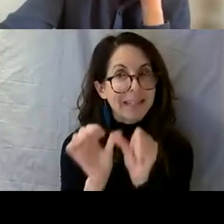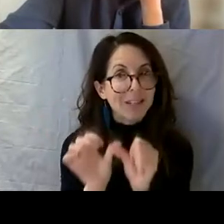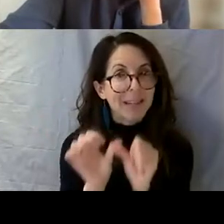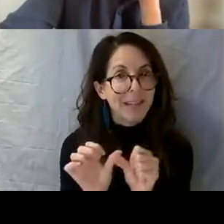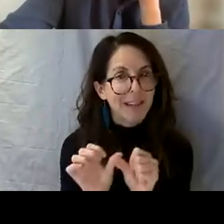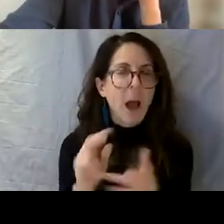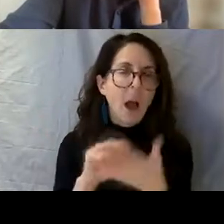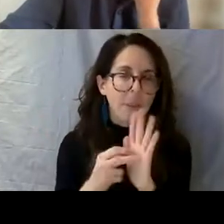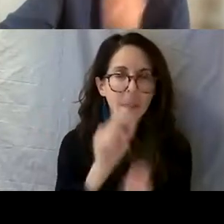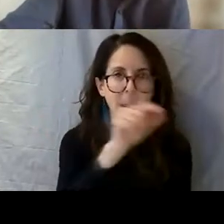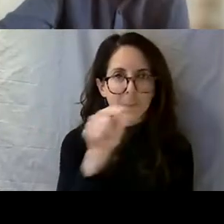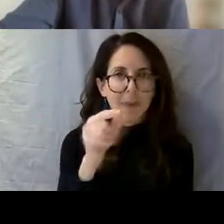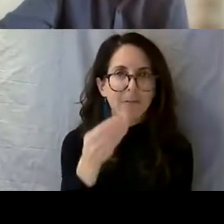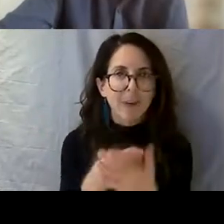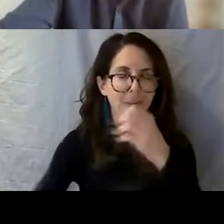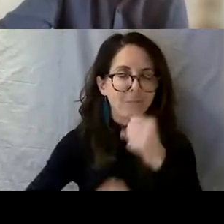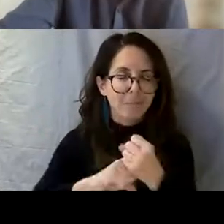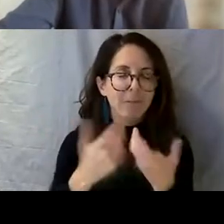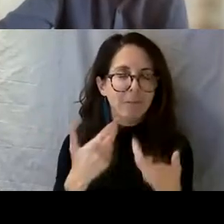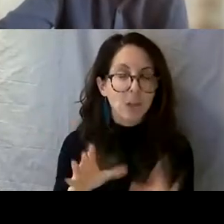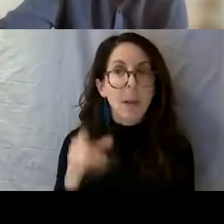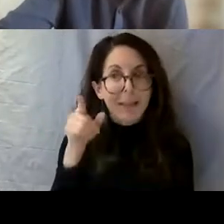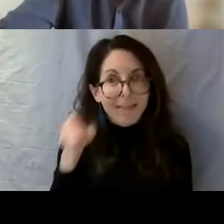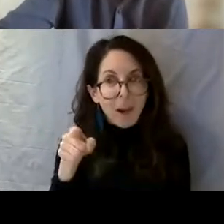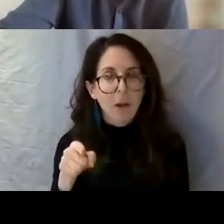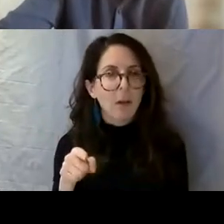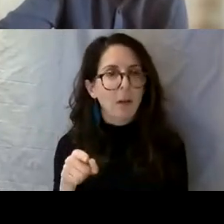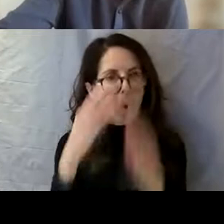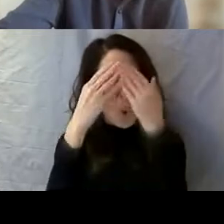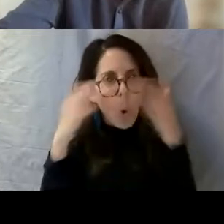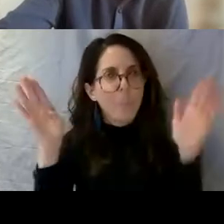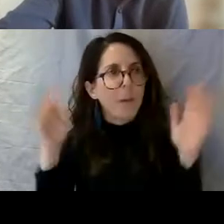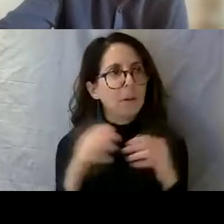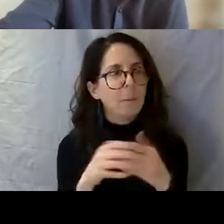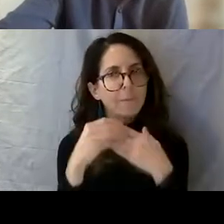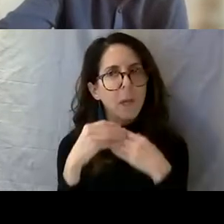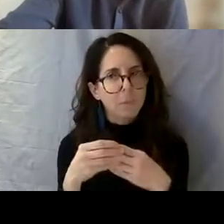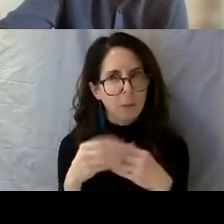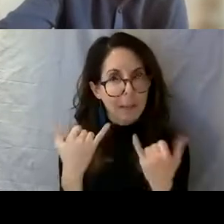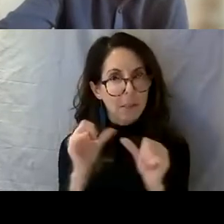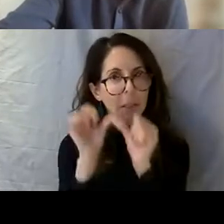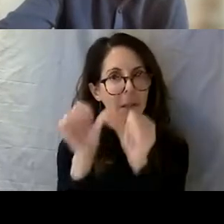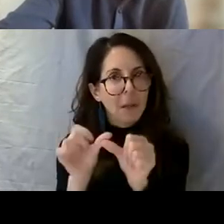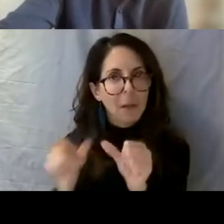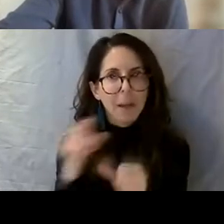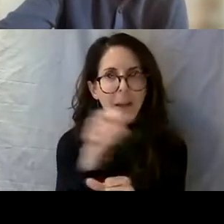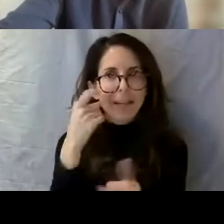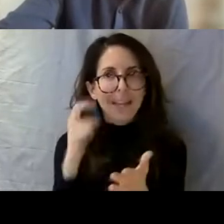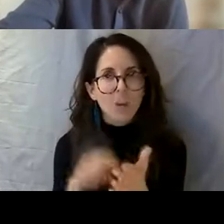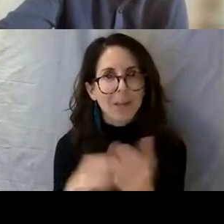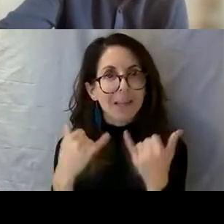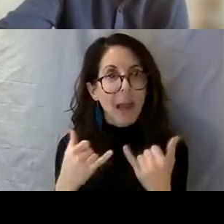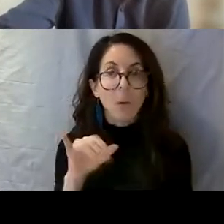funding that is ending. It's actually continuing. And because I think foundations are seeing that, you know, the sky doesn't fall